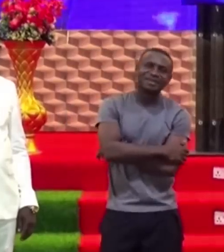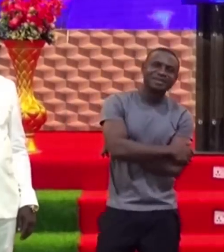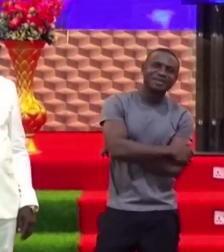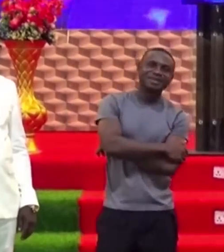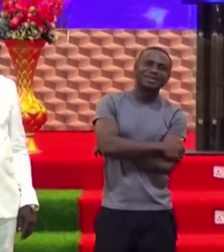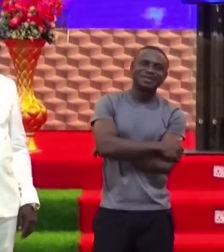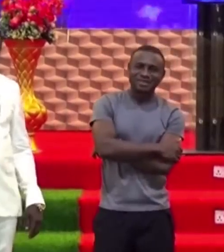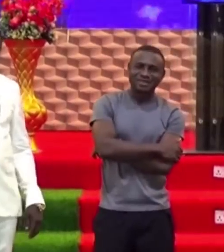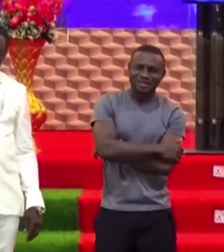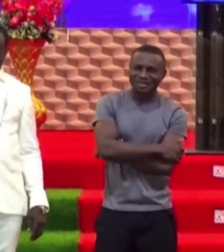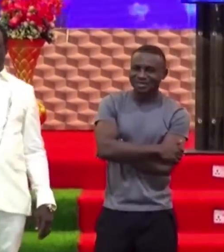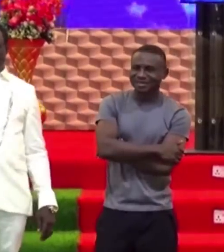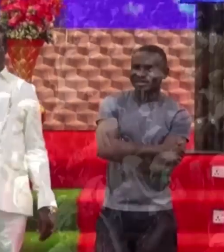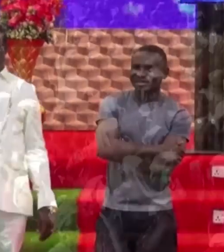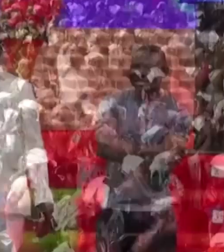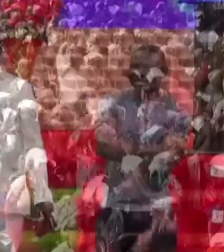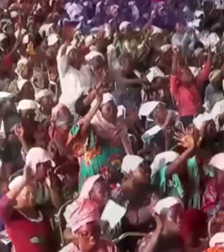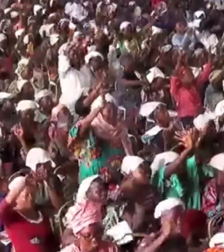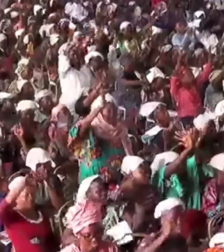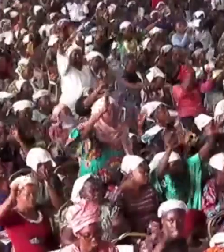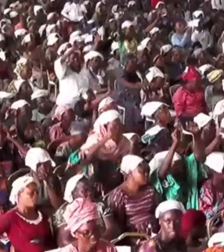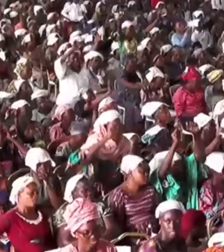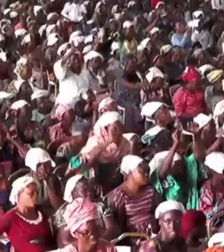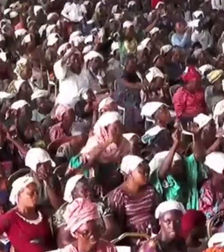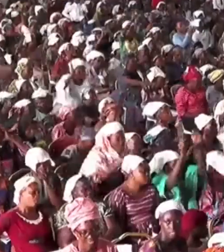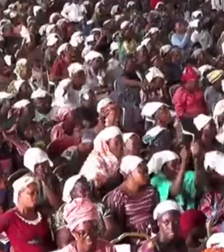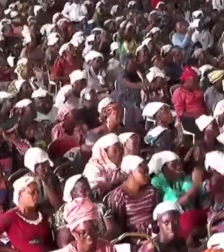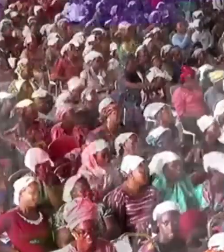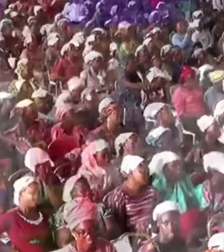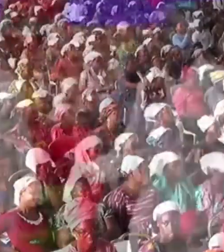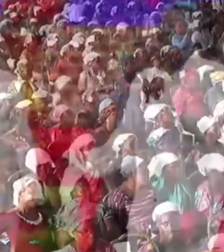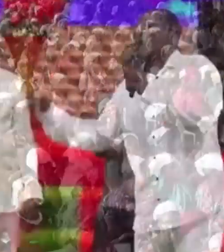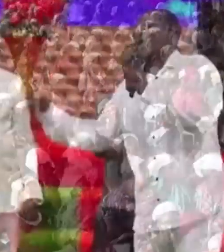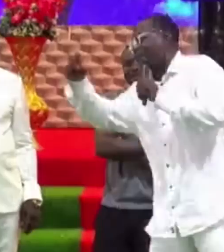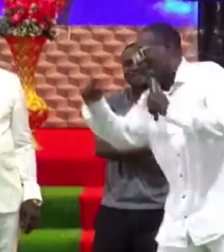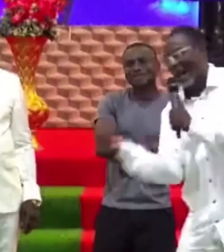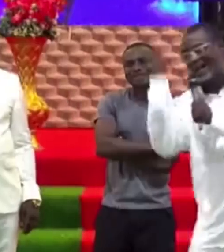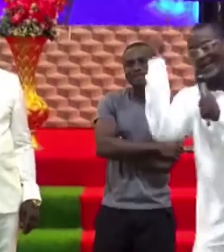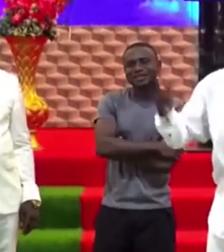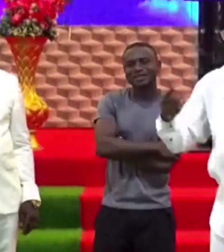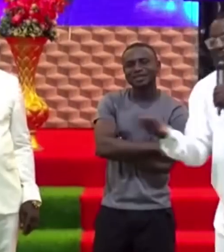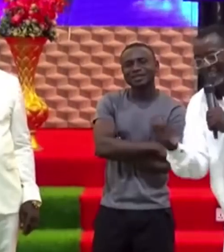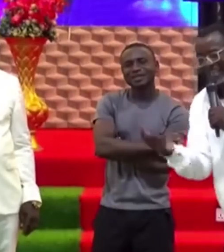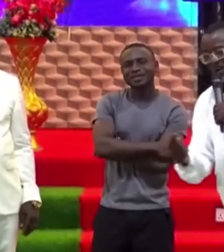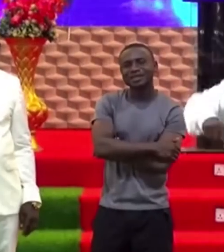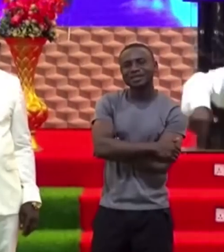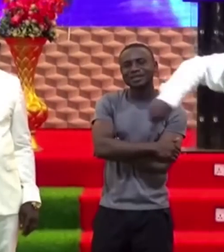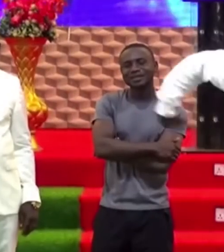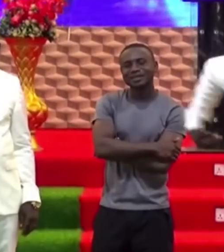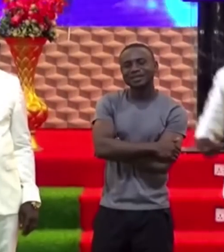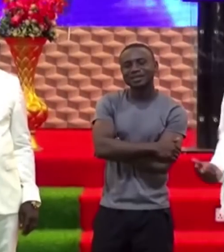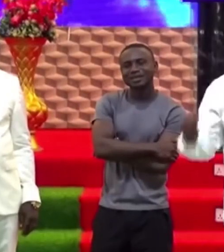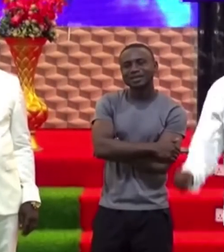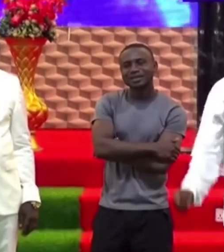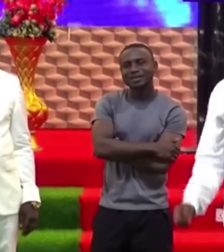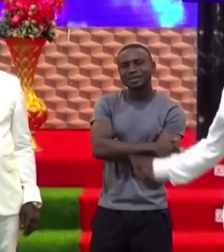Ẹ bá mi ké hallelujah hallelujah but ọwọ́ kan wá ibi tí àti lérò ó dẹ̀yìn